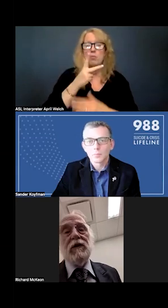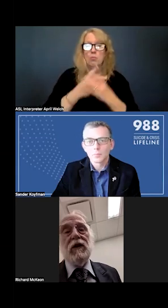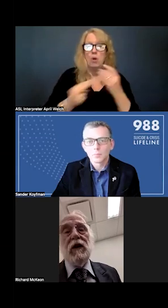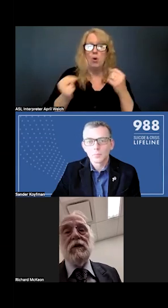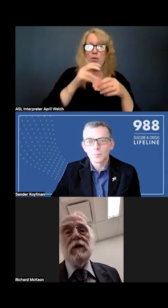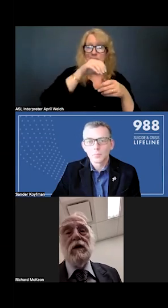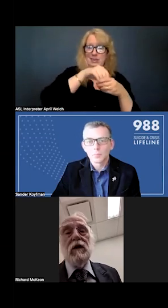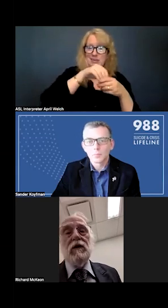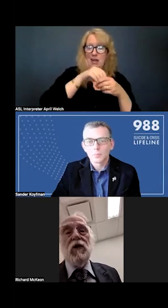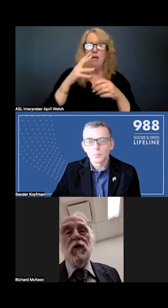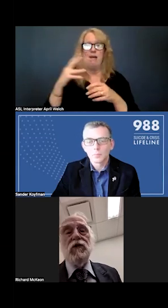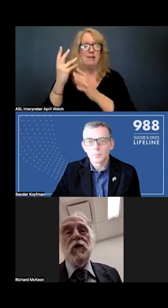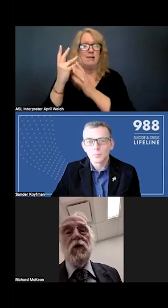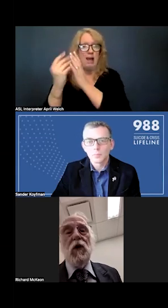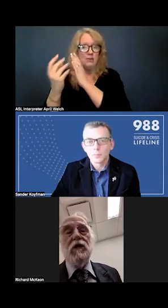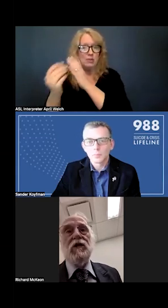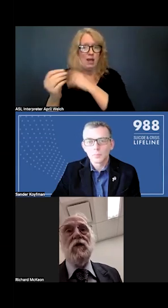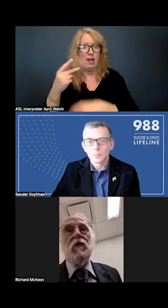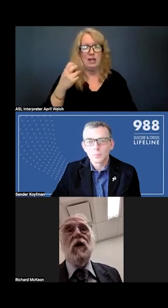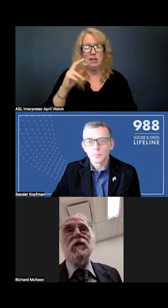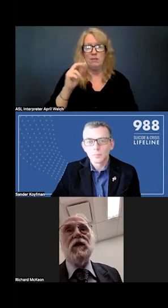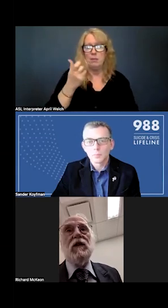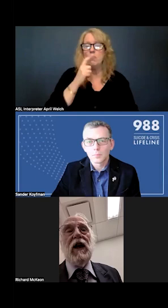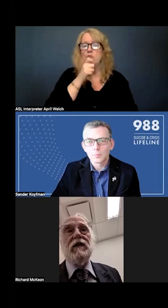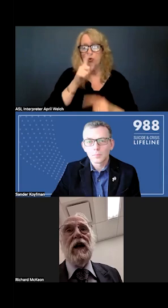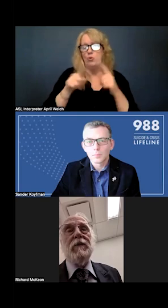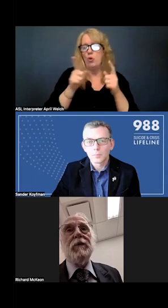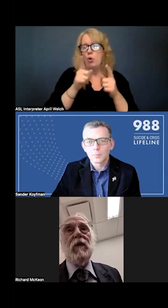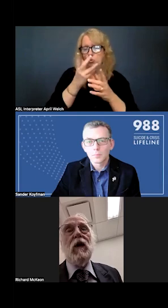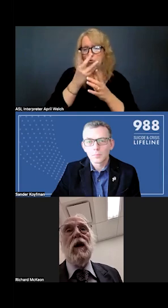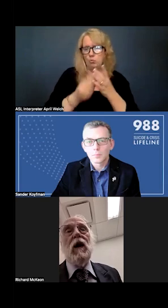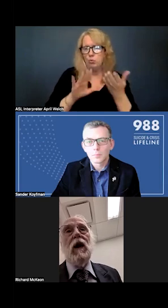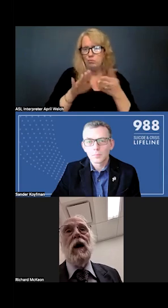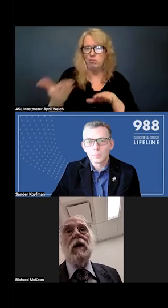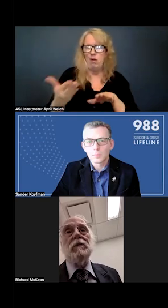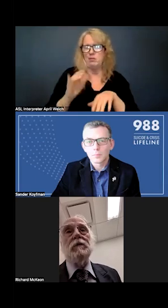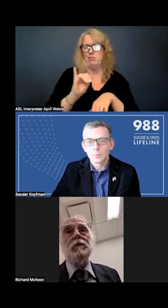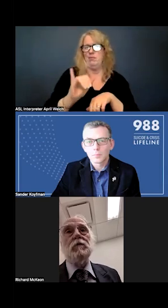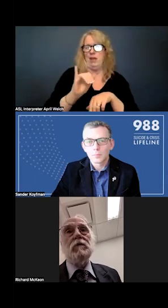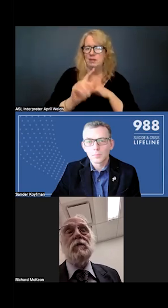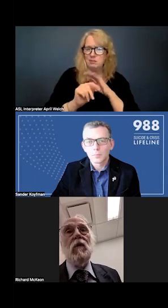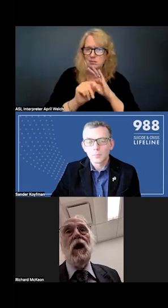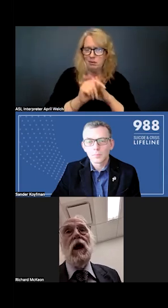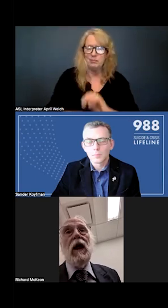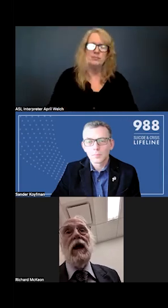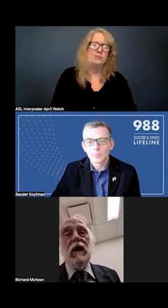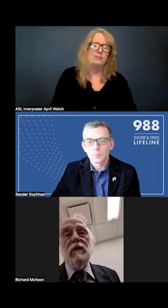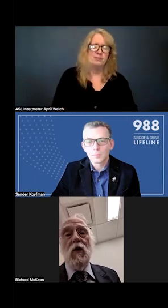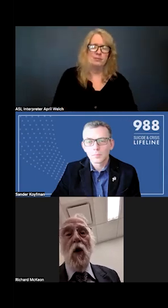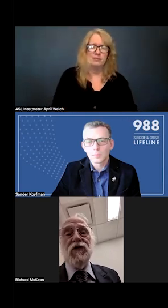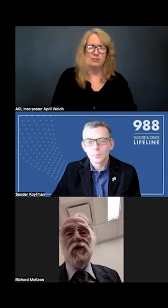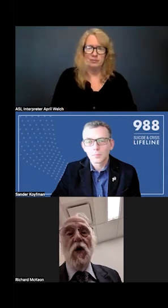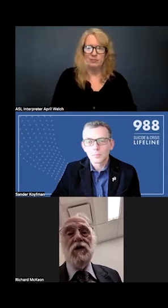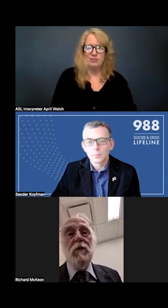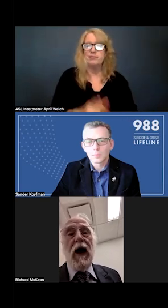the Pentagon to those who were lost that day. And then